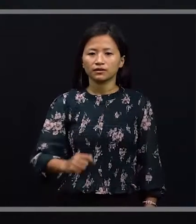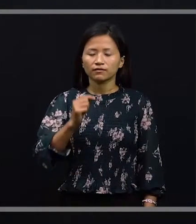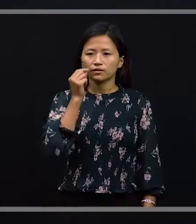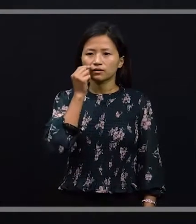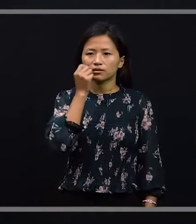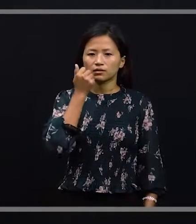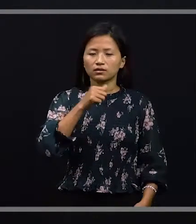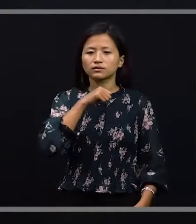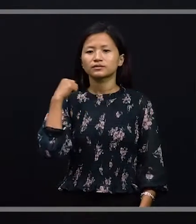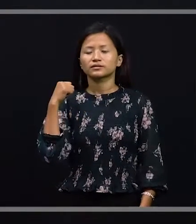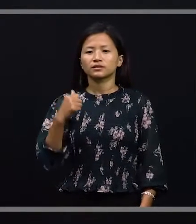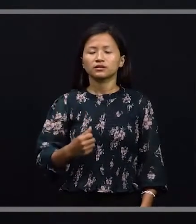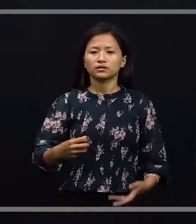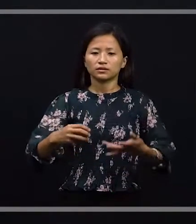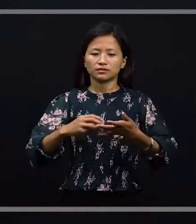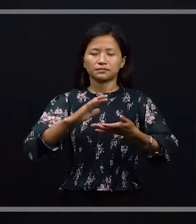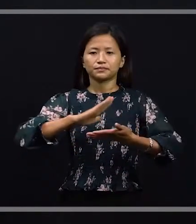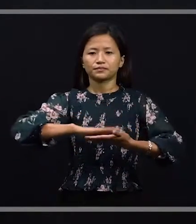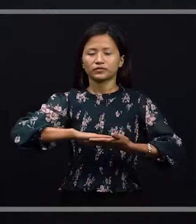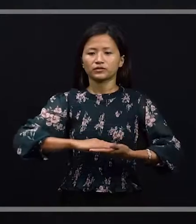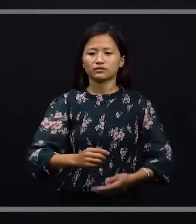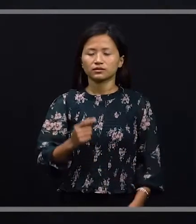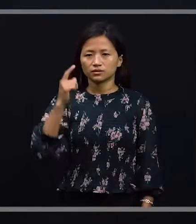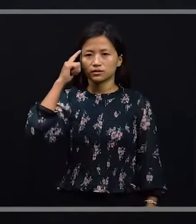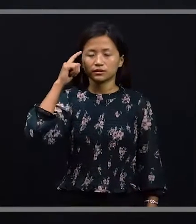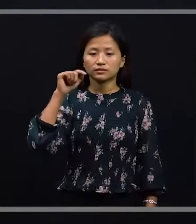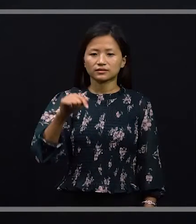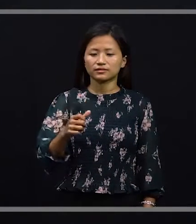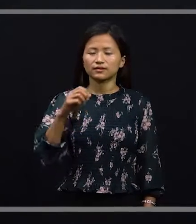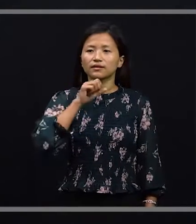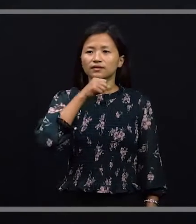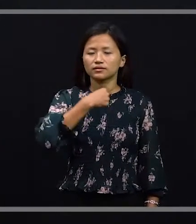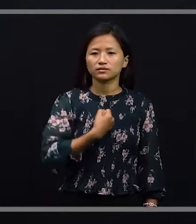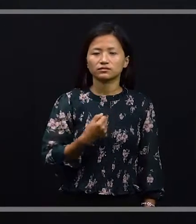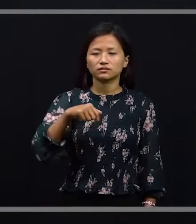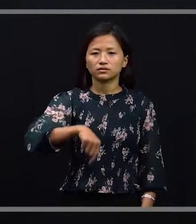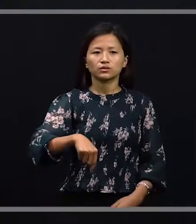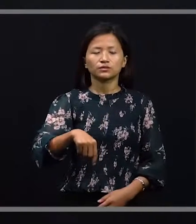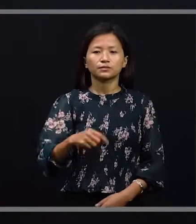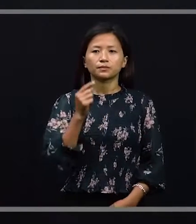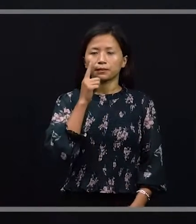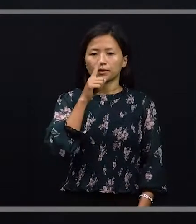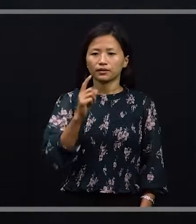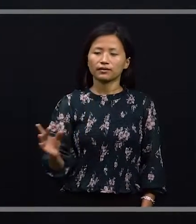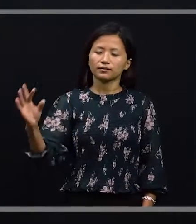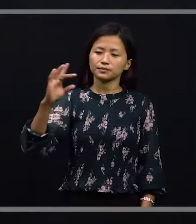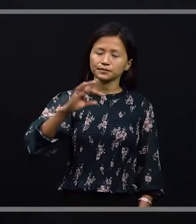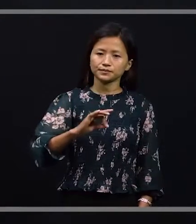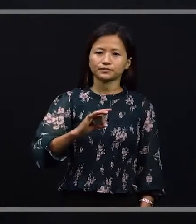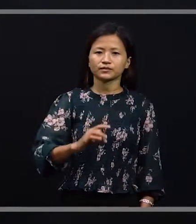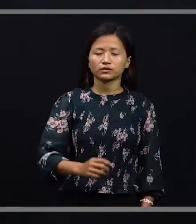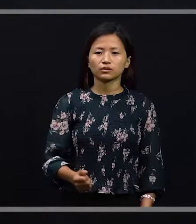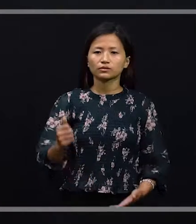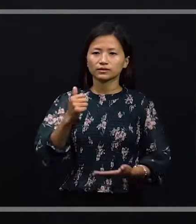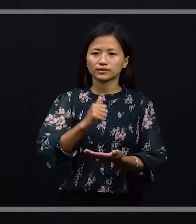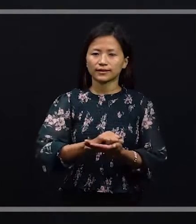she becomes widow at a very innocent age. So these women, they got the opportunity to remarry. And not only